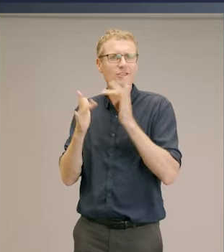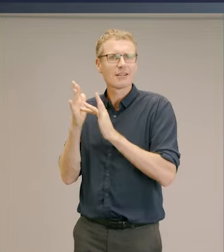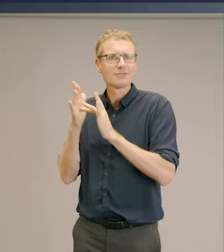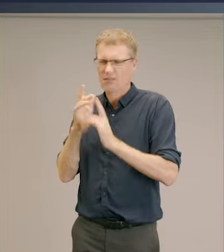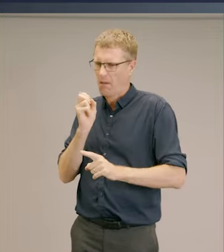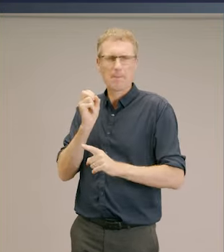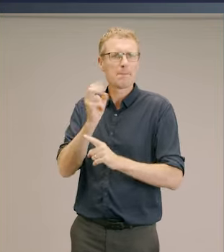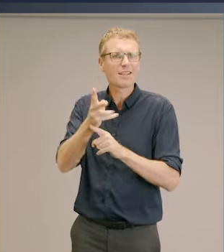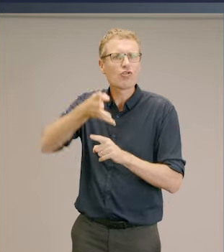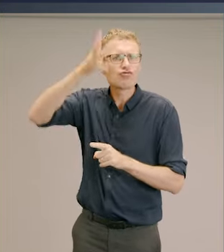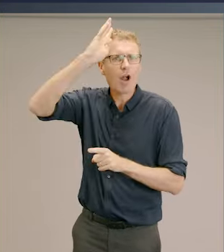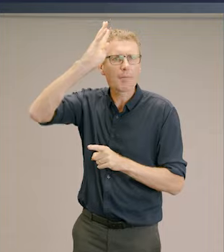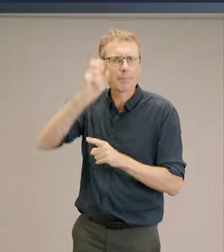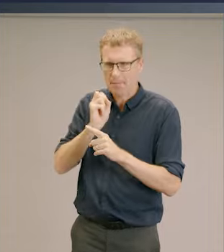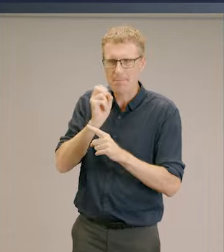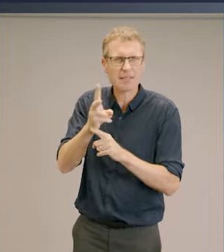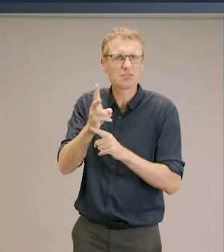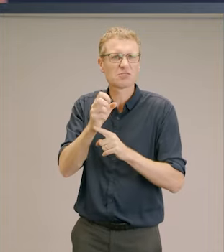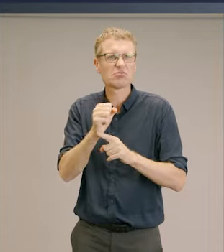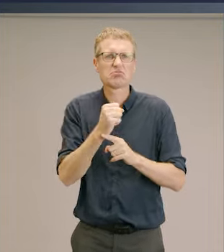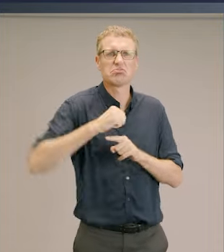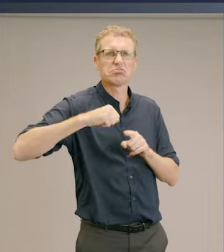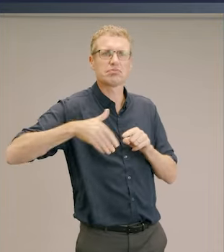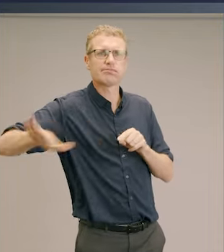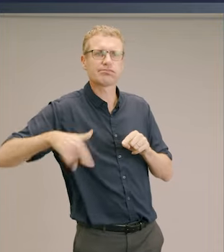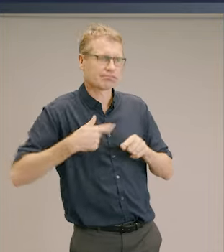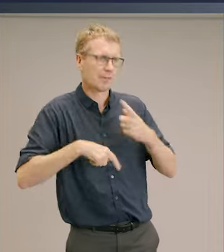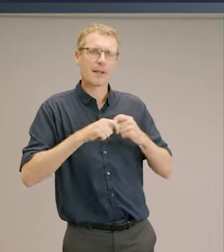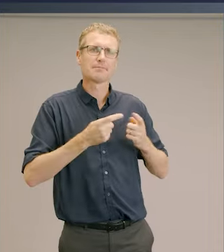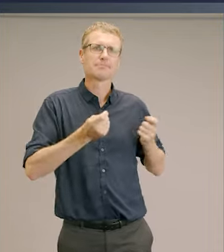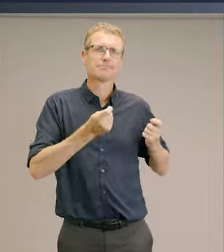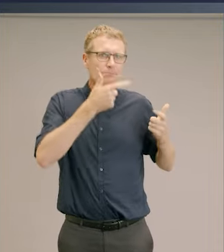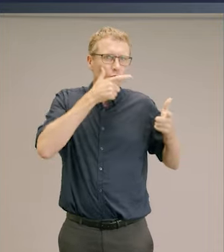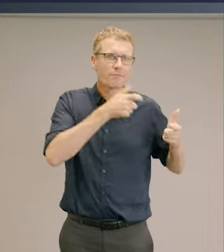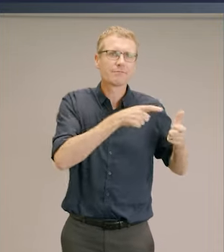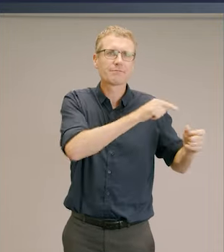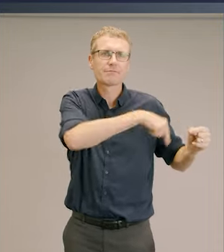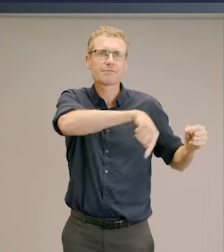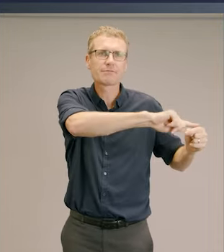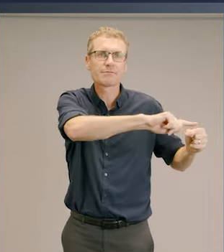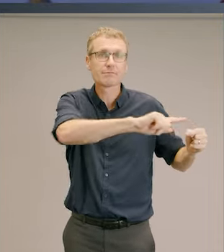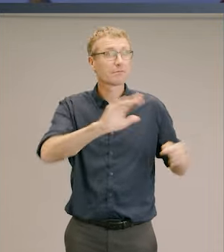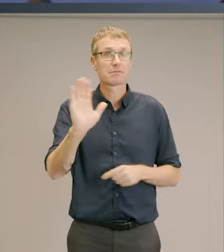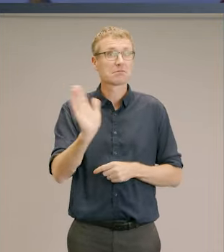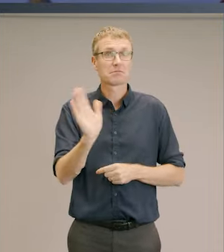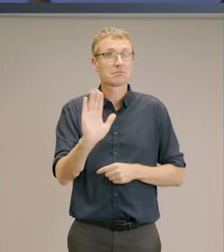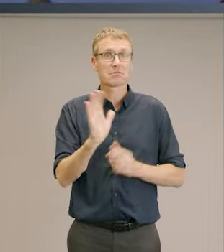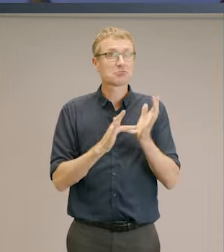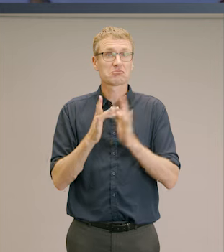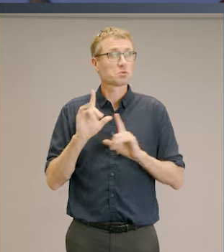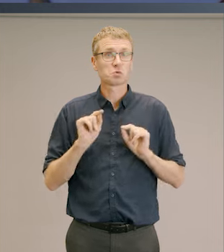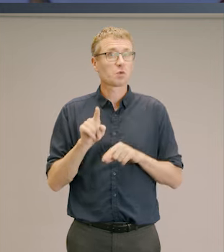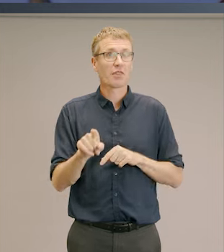So all of God's people who were waiting for God to come and intervene all kept on thinking that the Messiah would come and he would